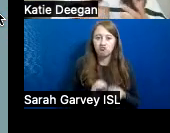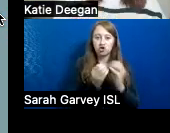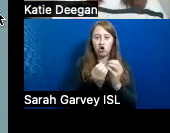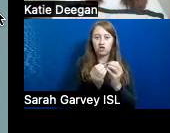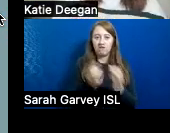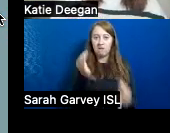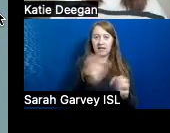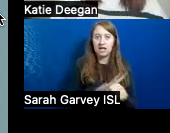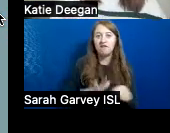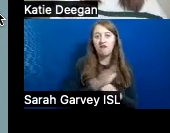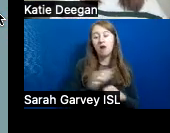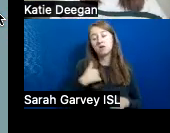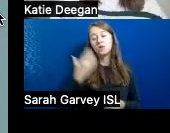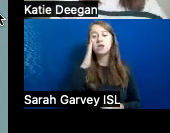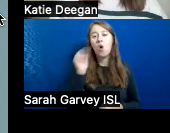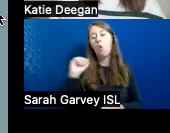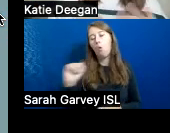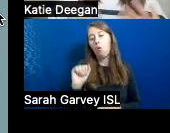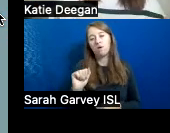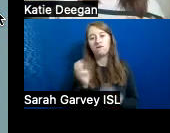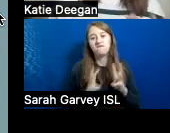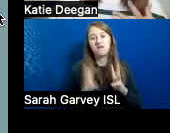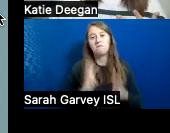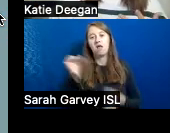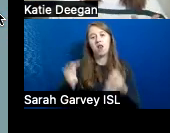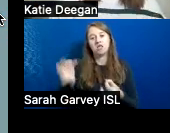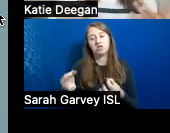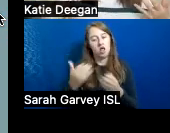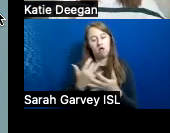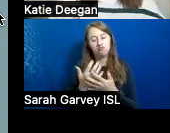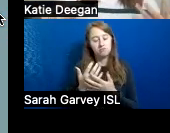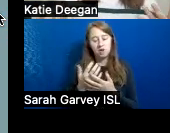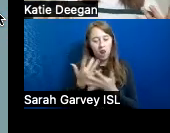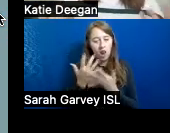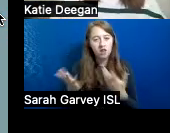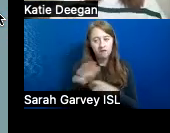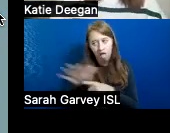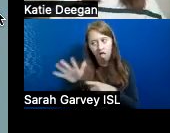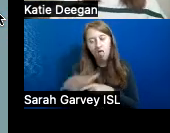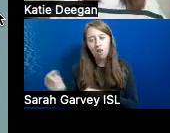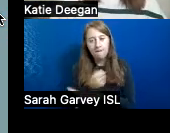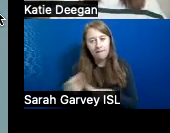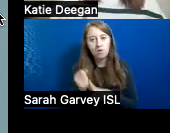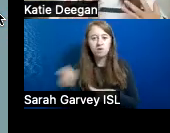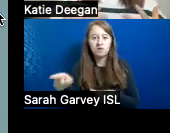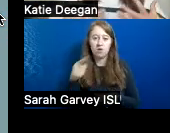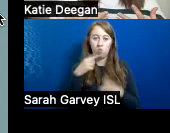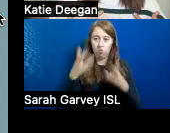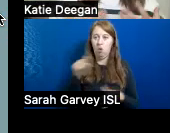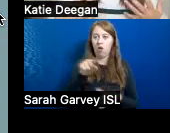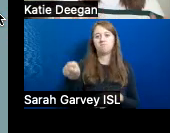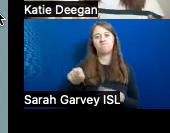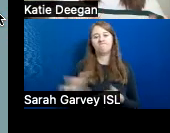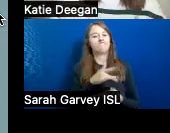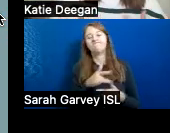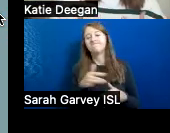the abuse that some female politicians face. We want everybody within the political system to feel safe, but we also want them. We also